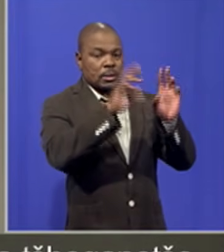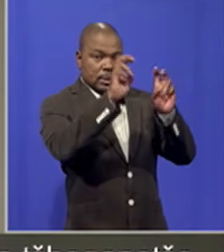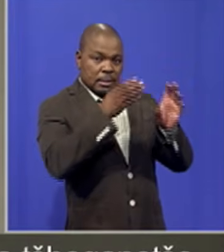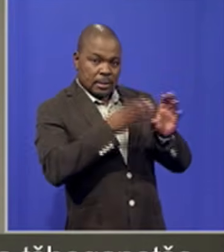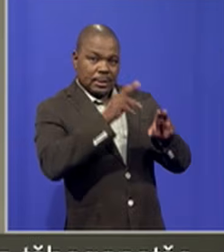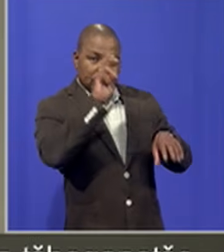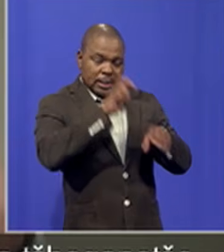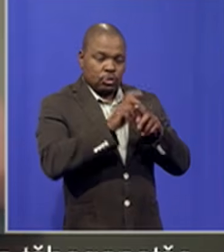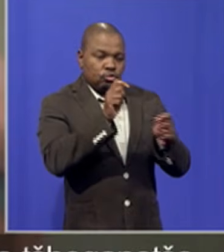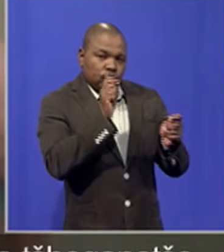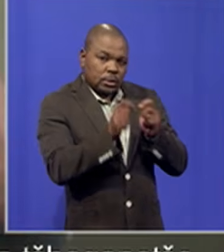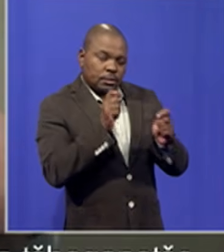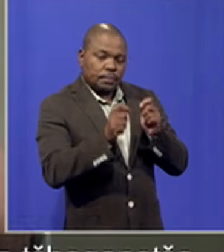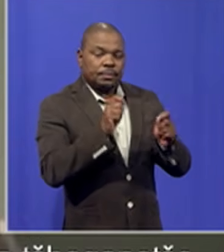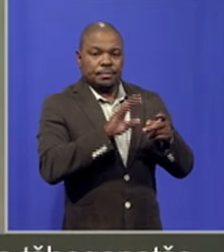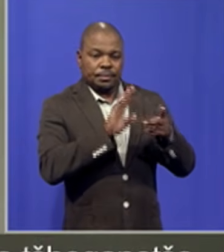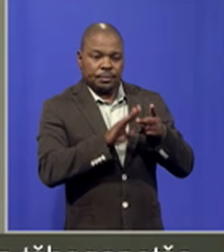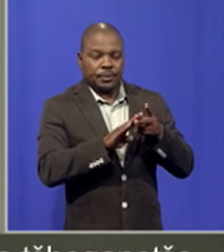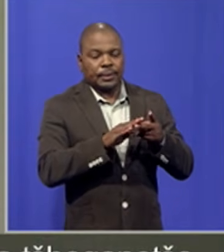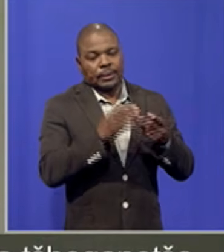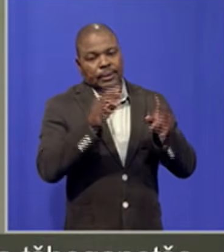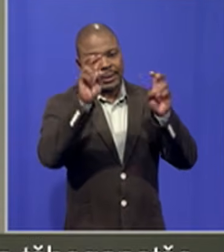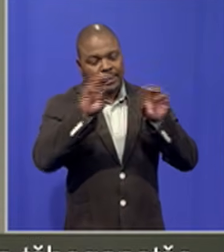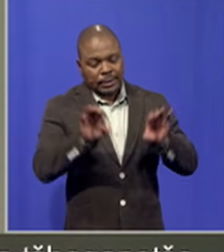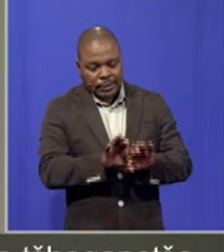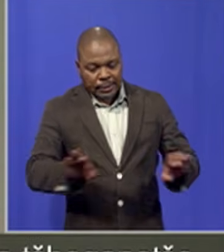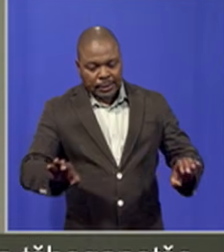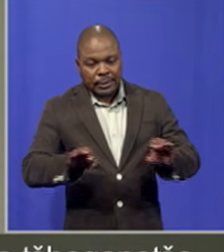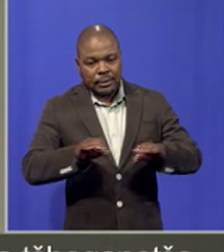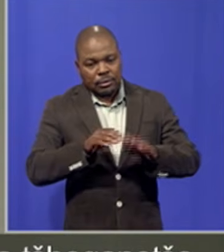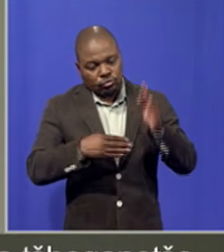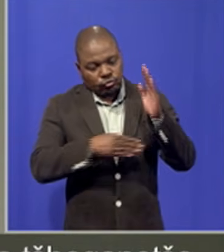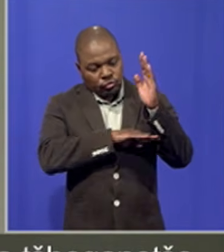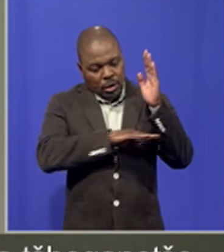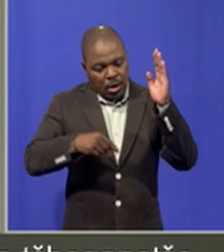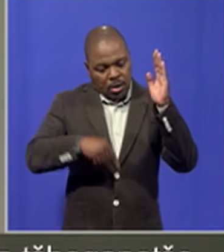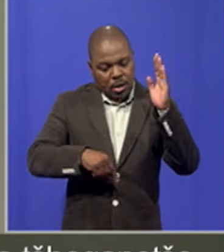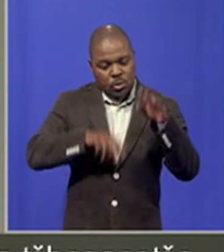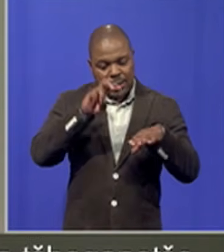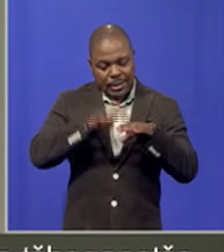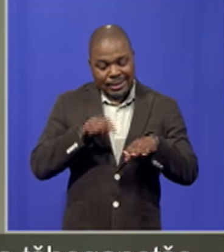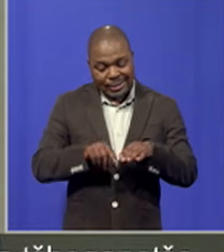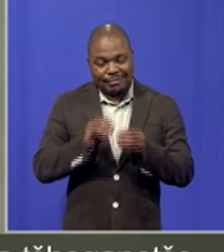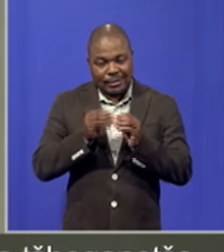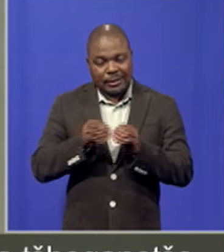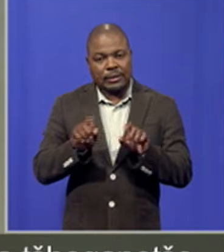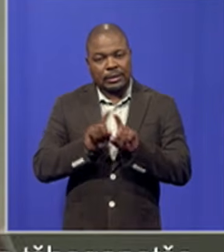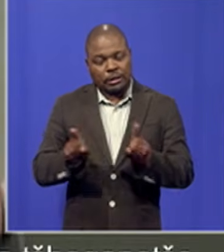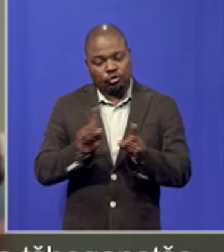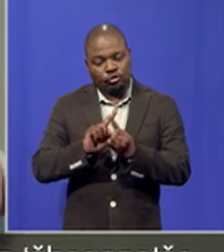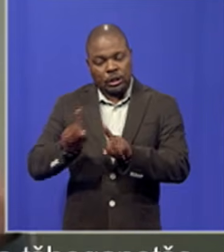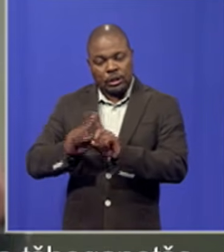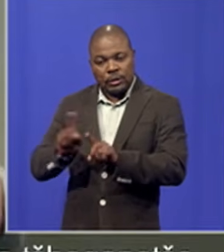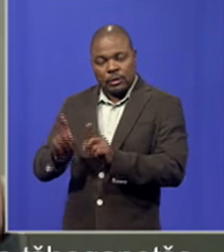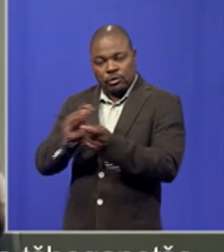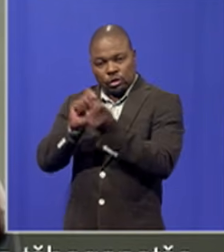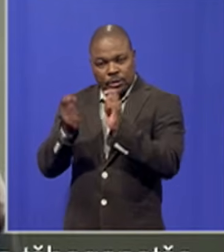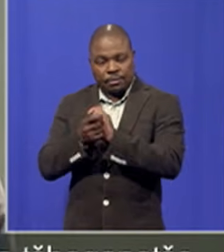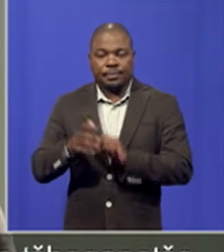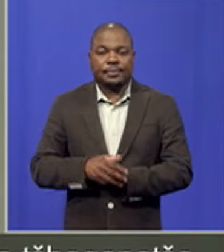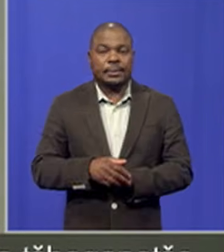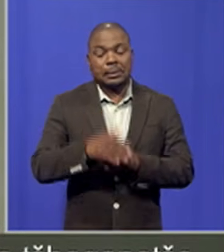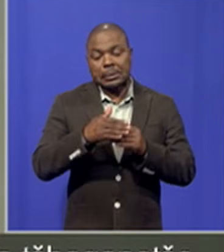needs to be changed. They've got underground electricity lines that needs to be changed. And all of those problems, as in well as